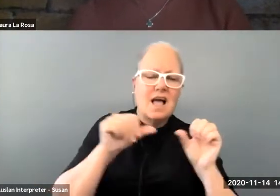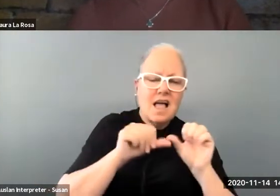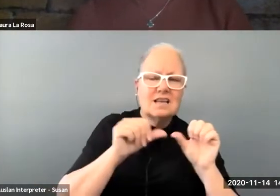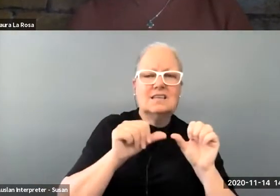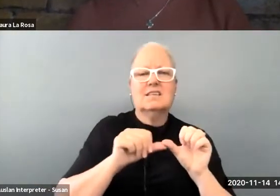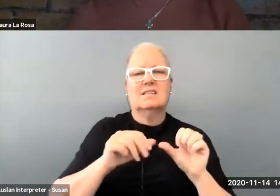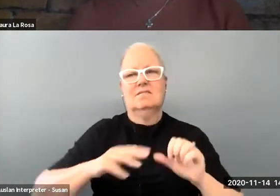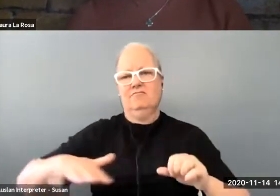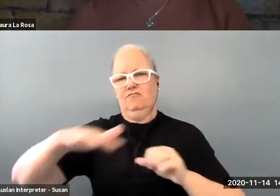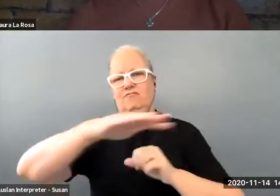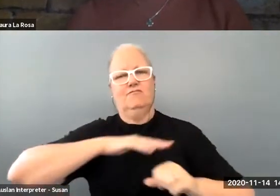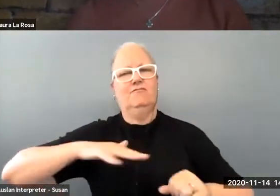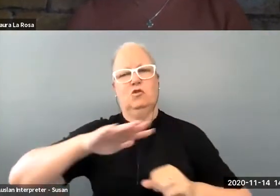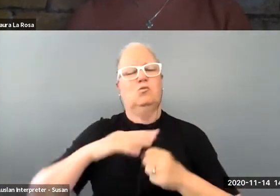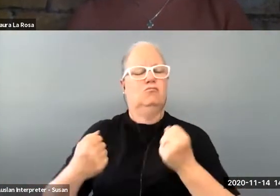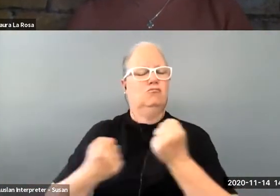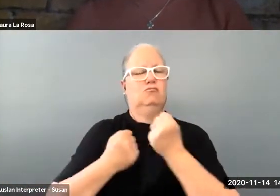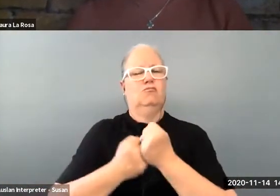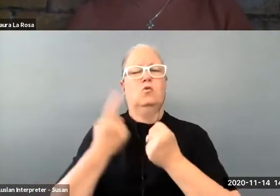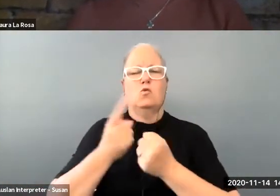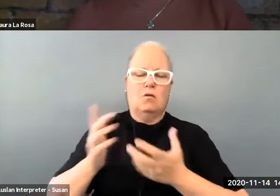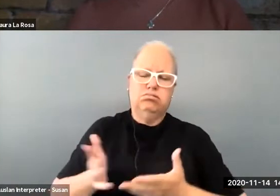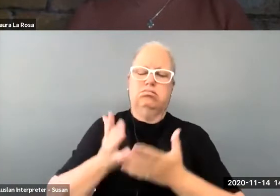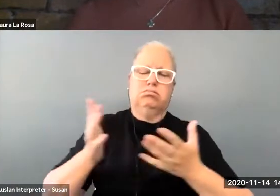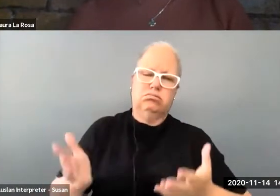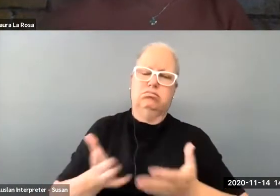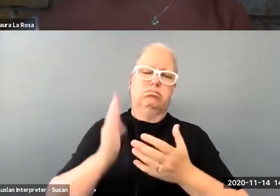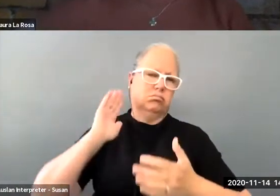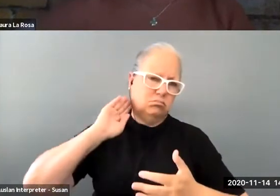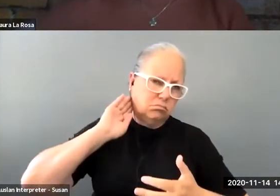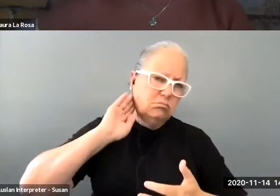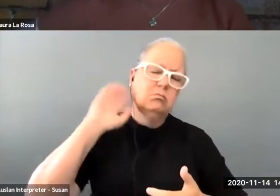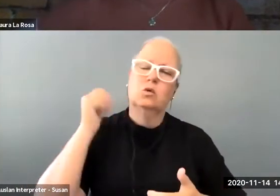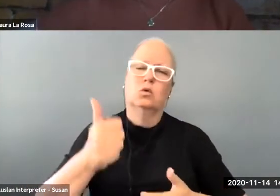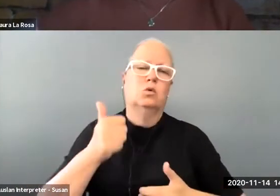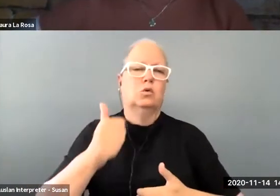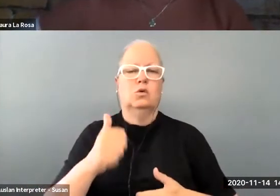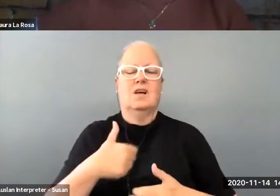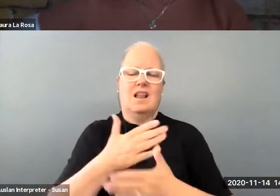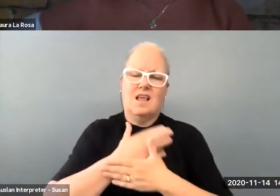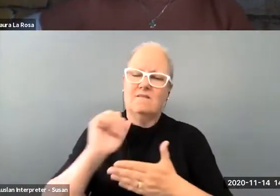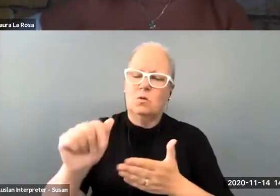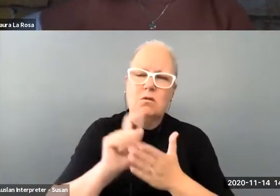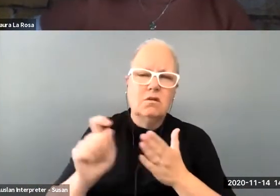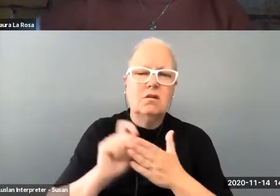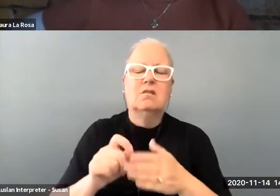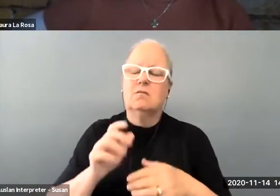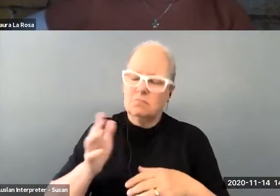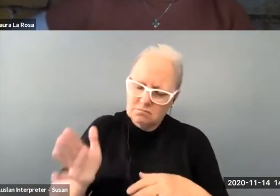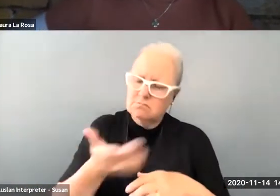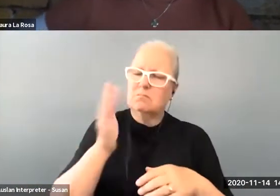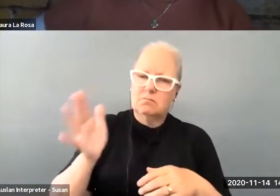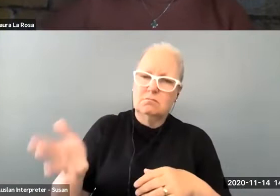know, people who sort of cheer you on and sort of say, love what you're doing, bub, like keep going.